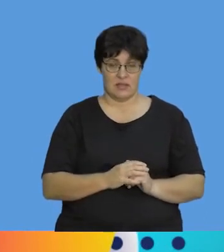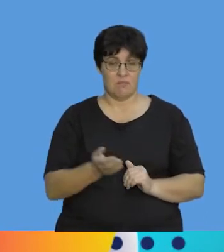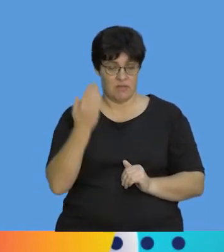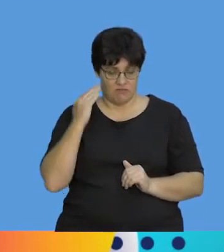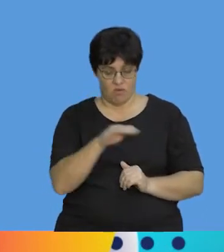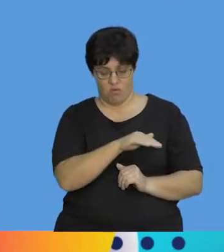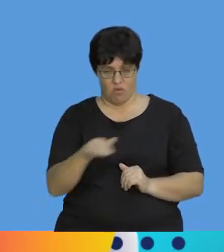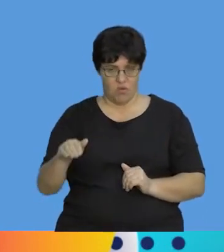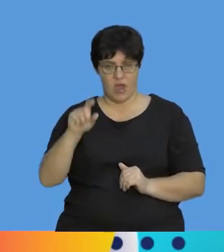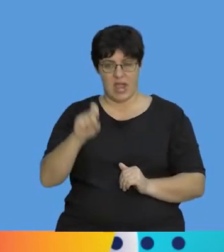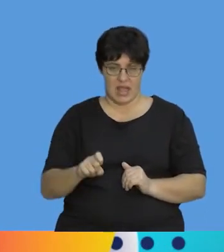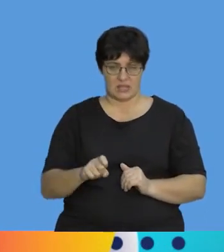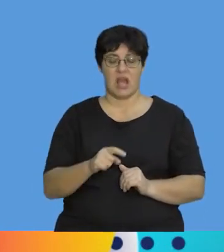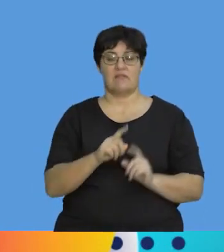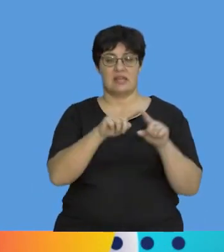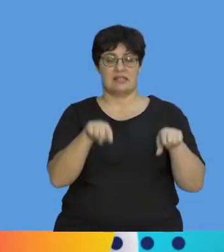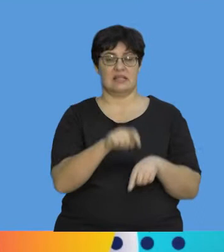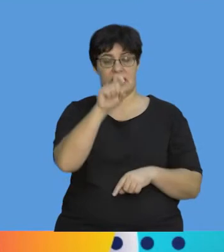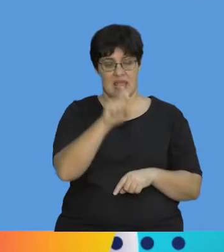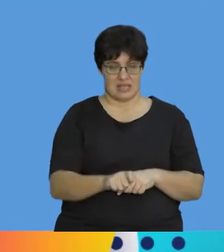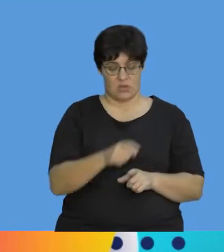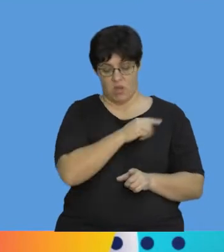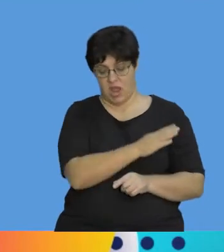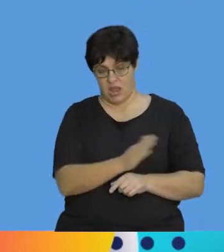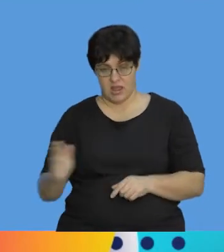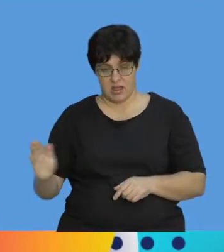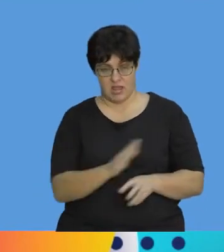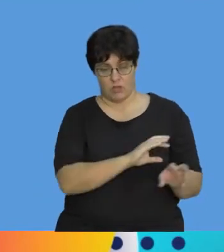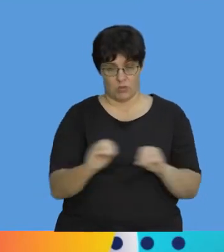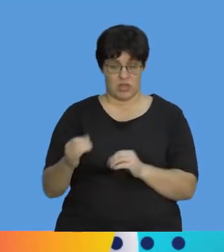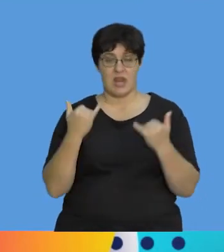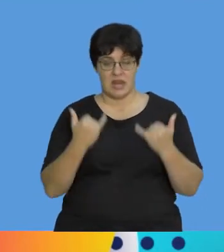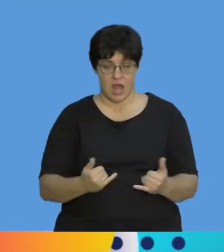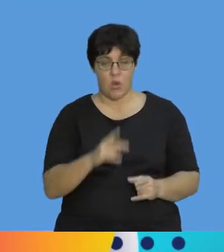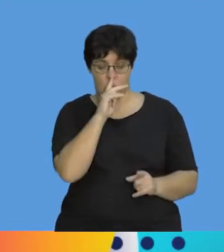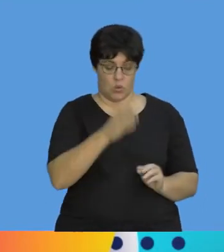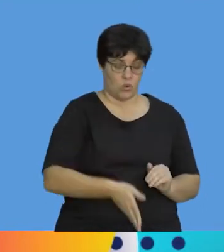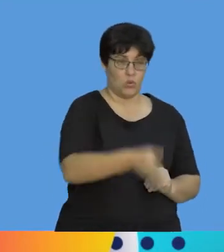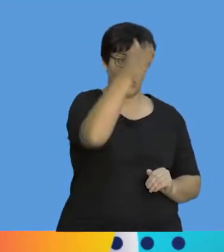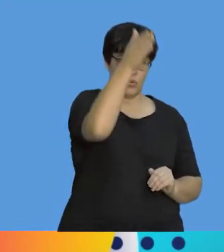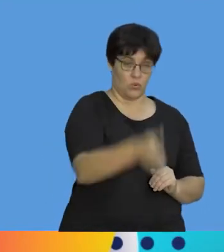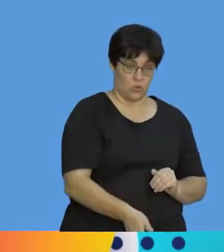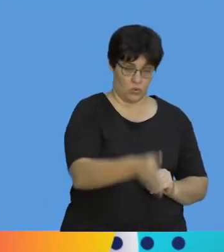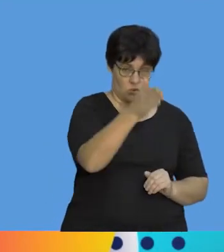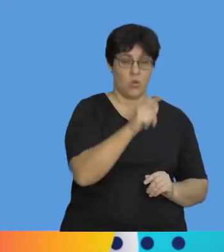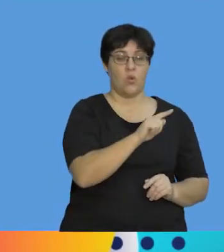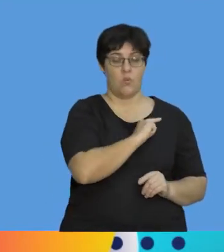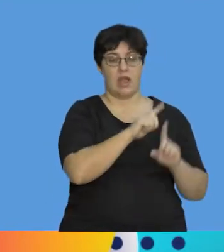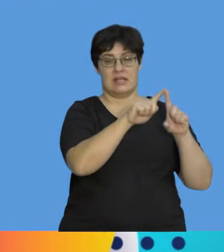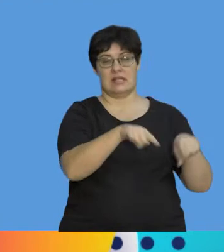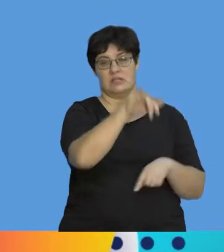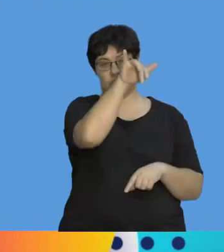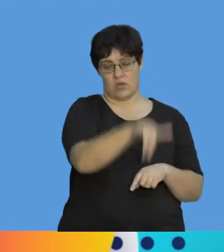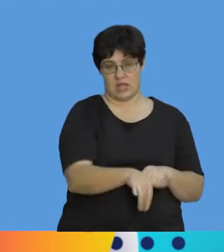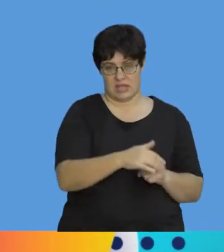worked with the x-axis, so you used delta x for displacement because it was horizontal motion. Now we're looking at vertical motion, we use